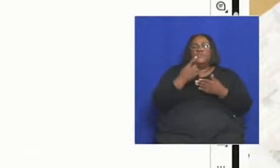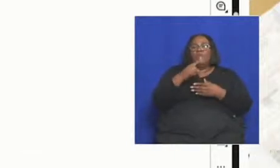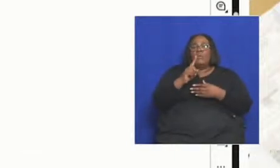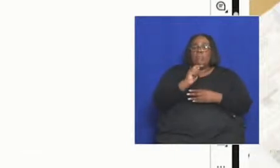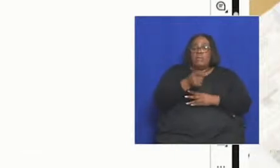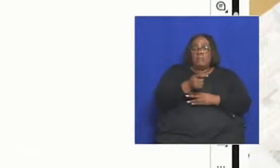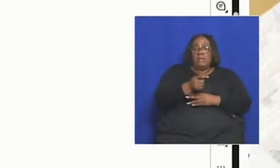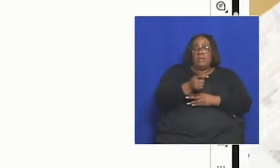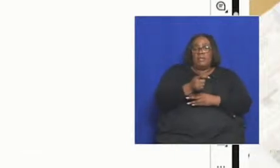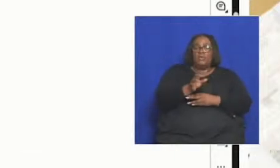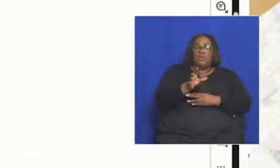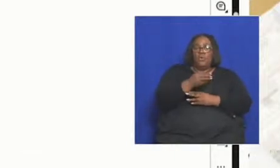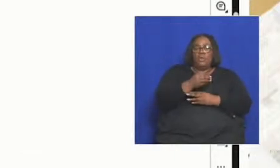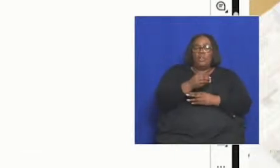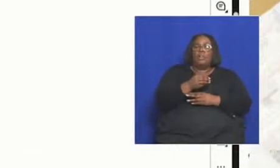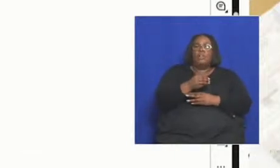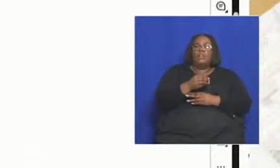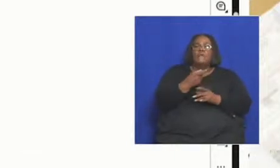by Nedbank,